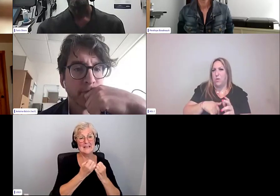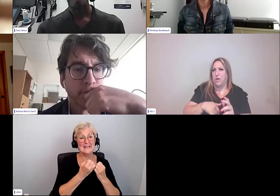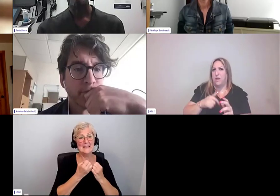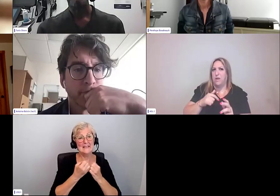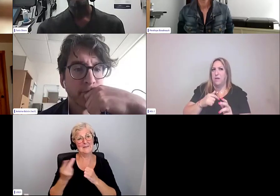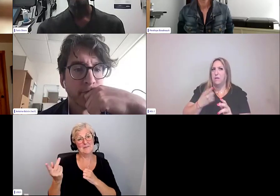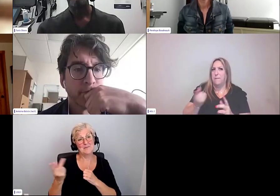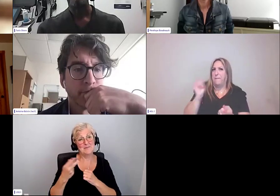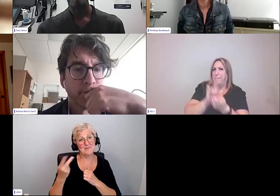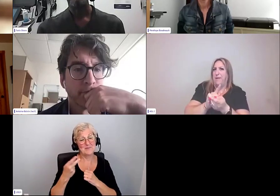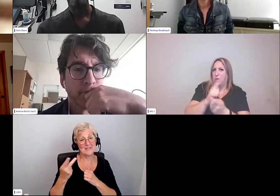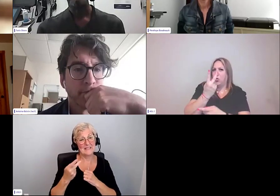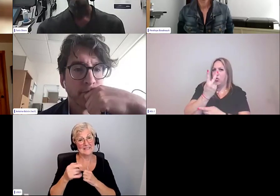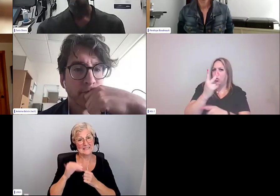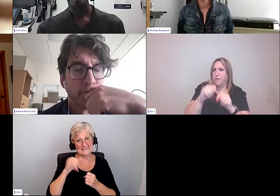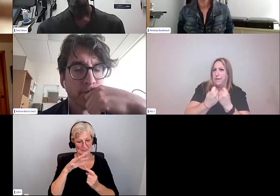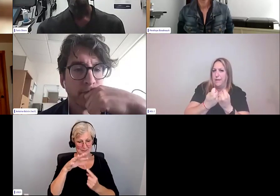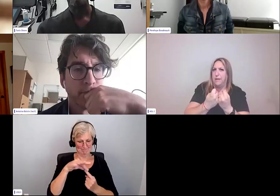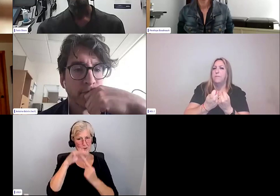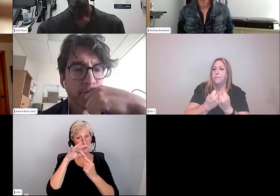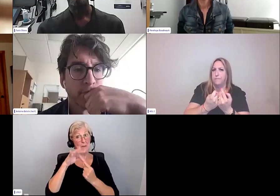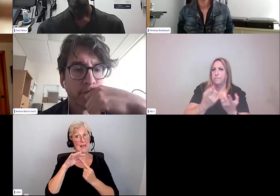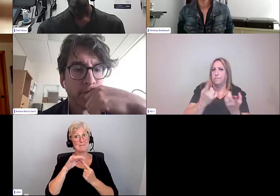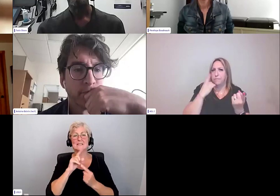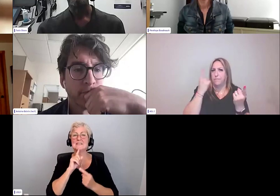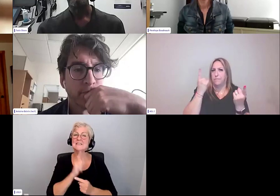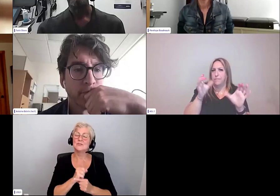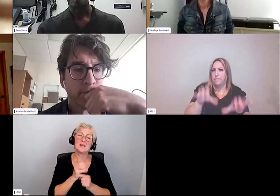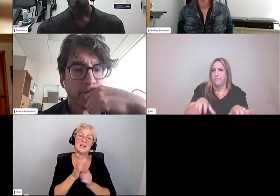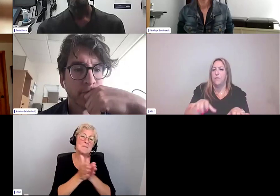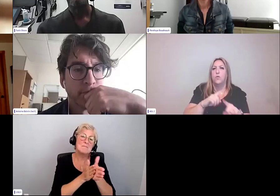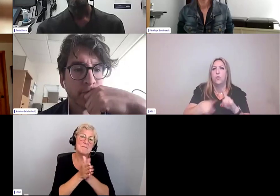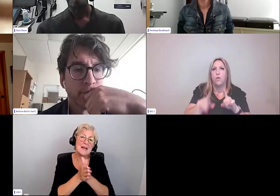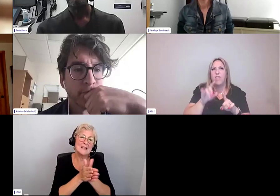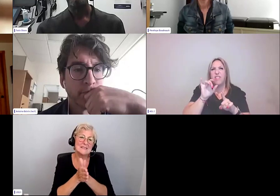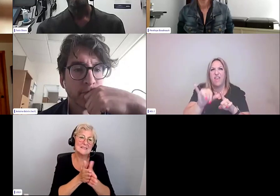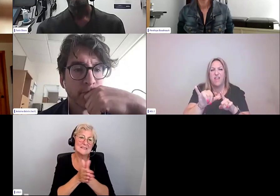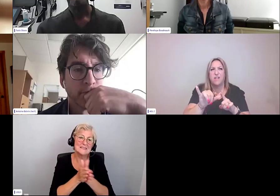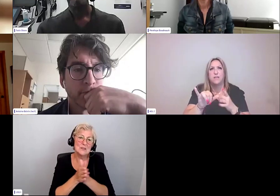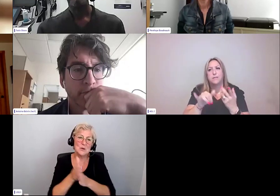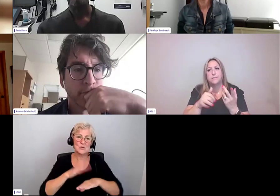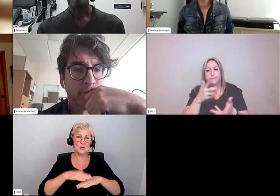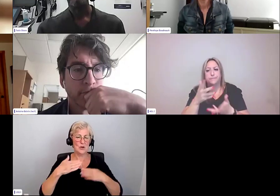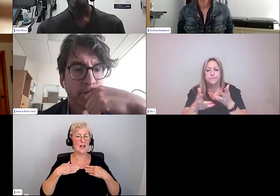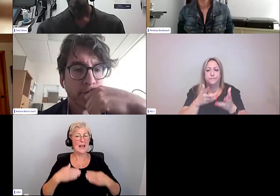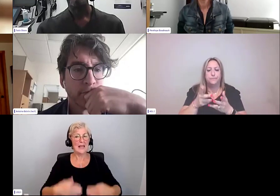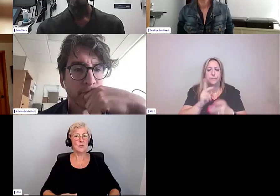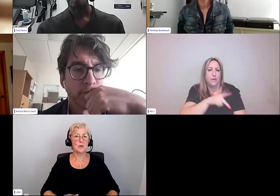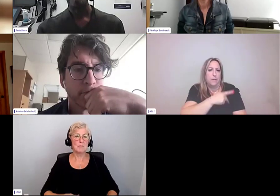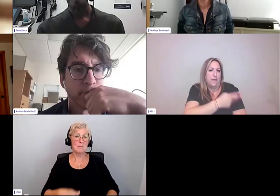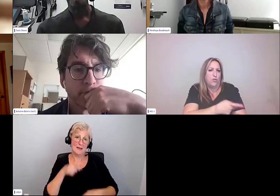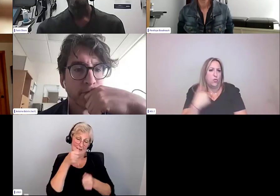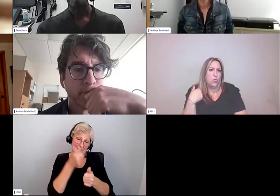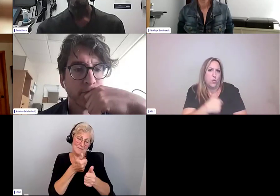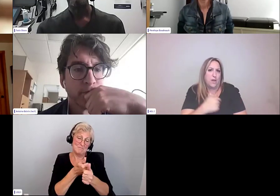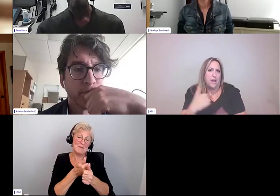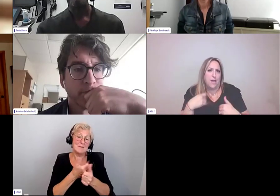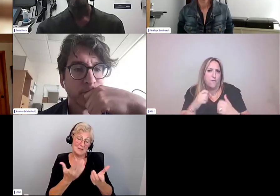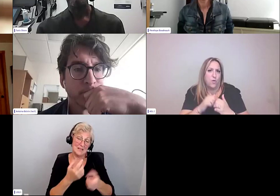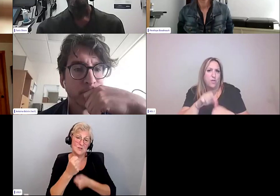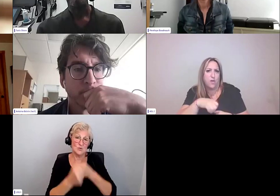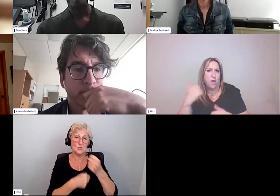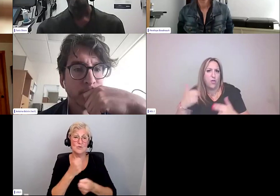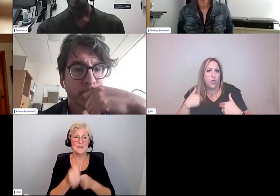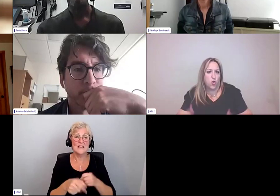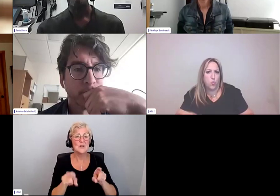the two teams. First of all, it's in this patience we have of the other, of the human being